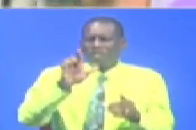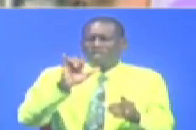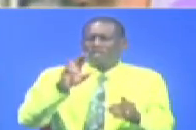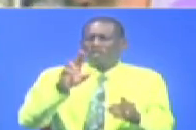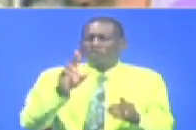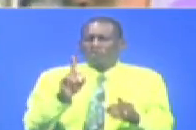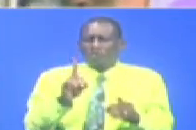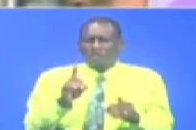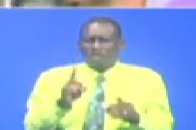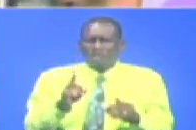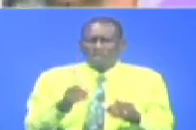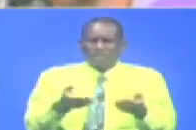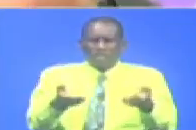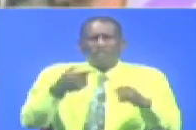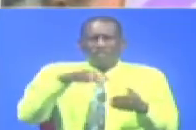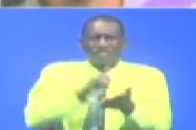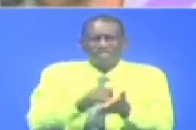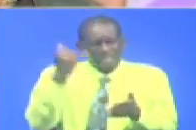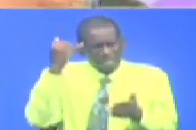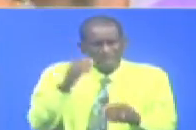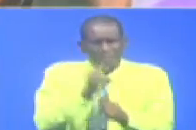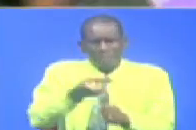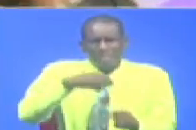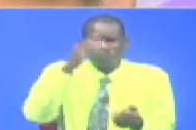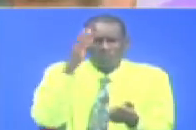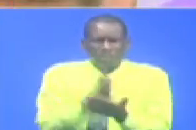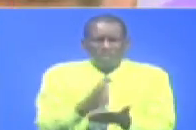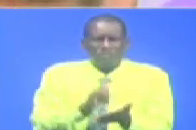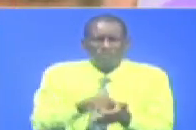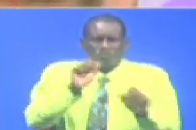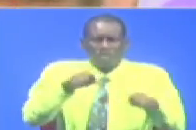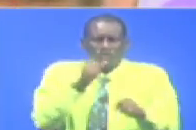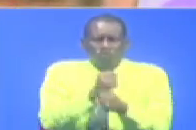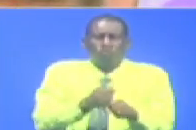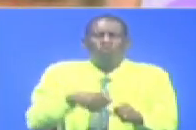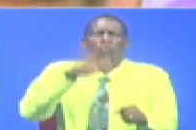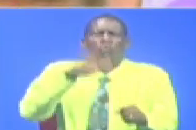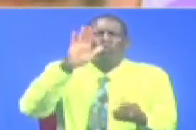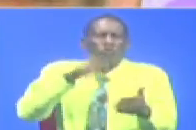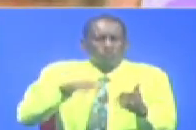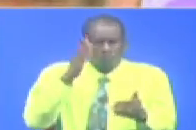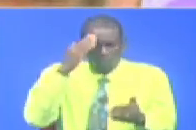pushing ourselves, making us believe that we can do more than we think we can. Right. Yeah. All right.